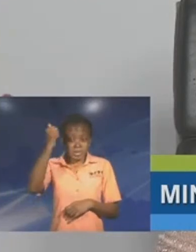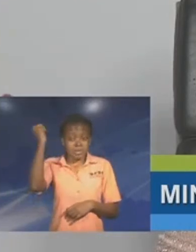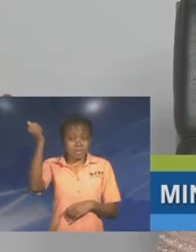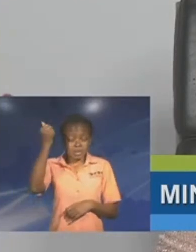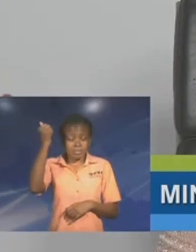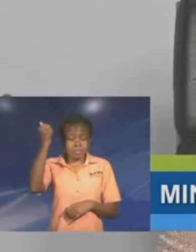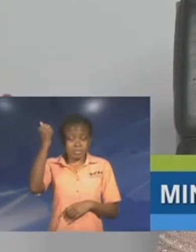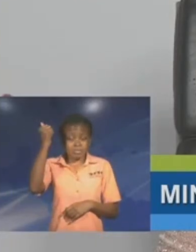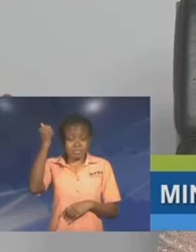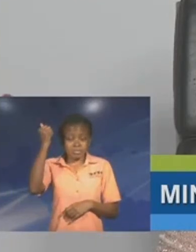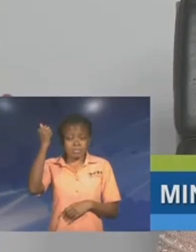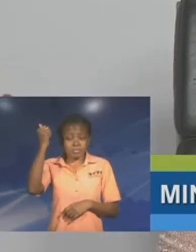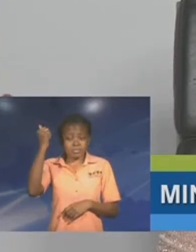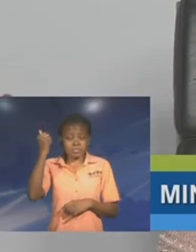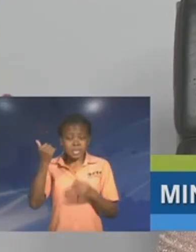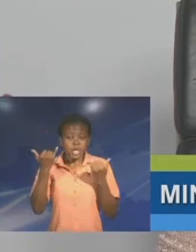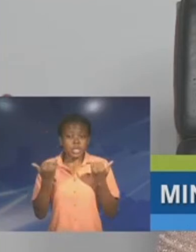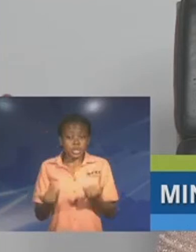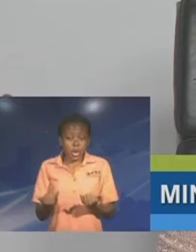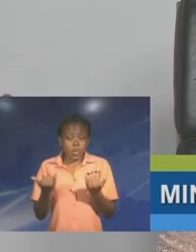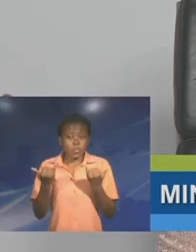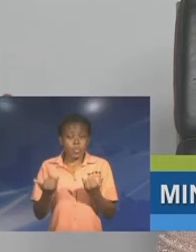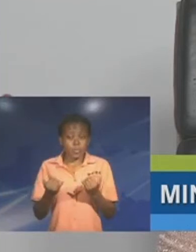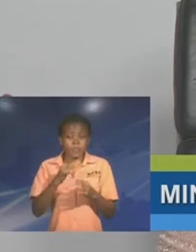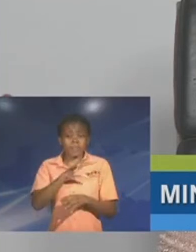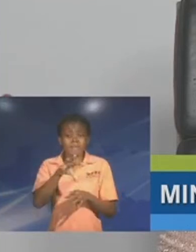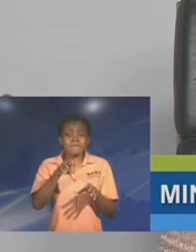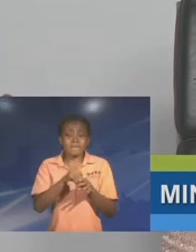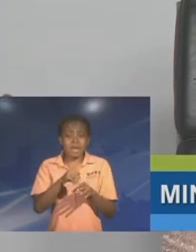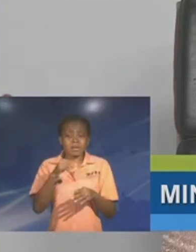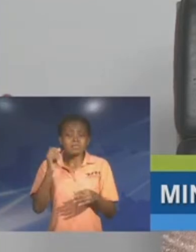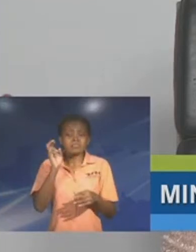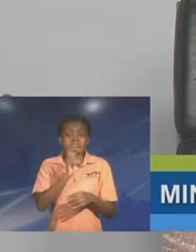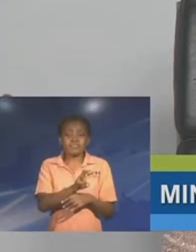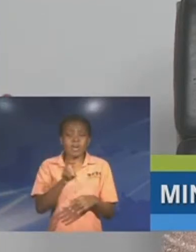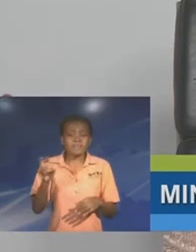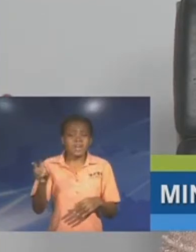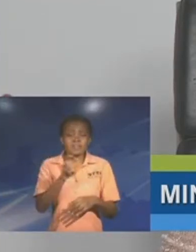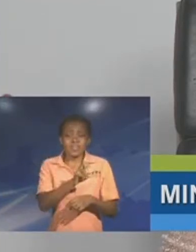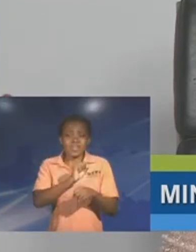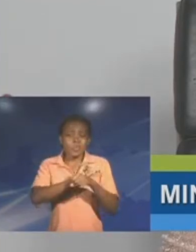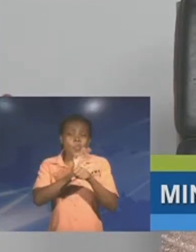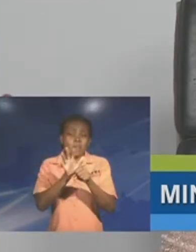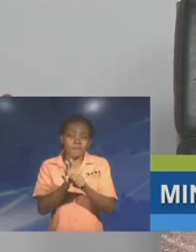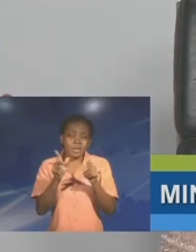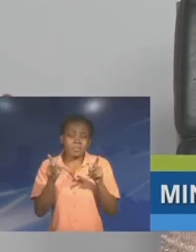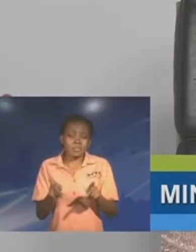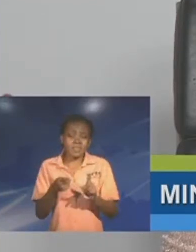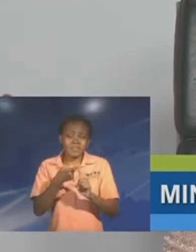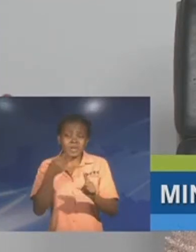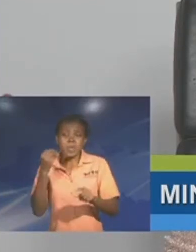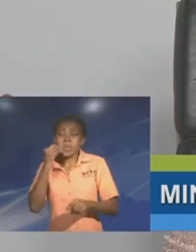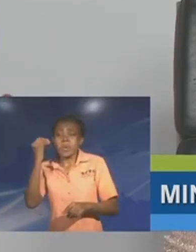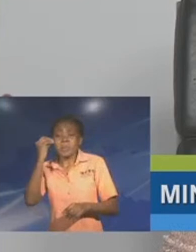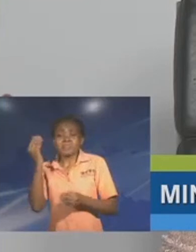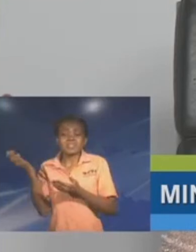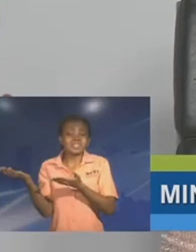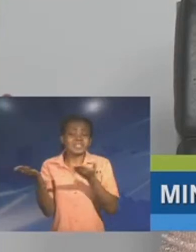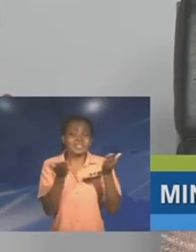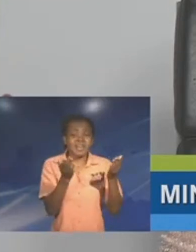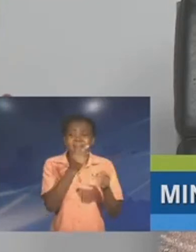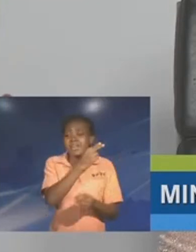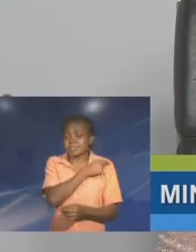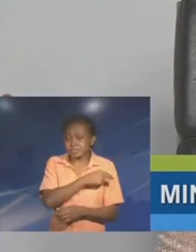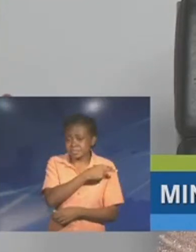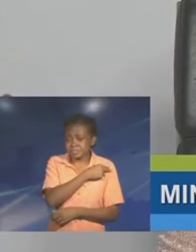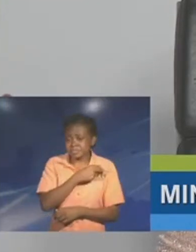GMRTT ambulance system is involved in COVID-19 transports, that is from home pickups to hospital. And this has increased over the